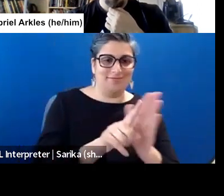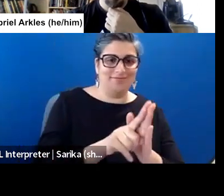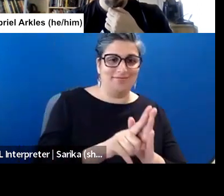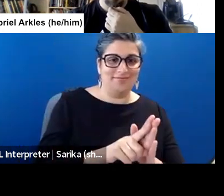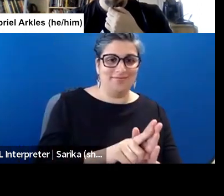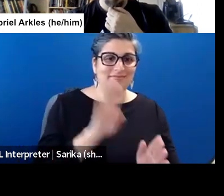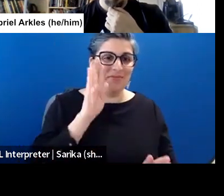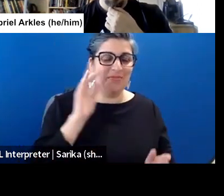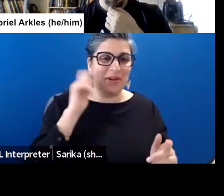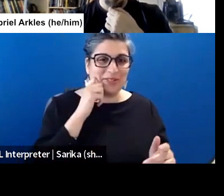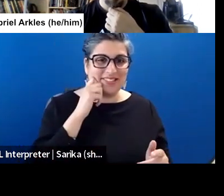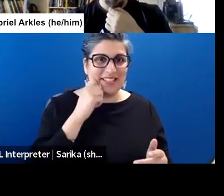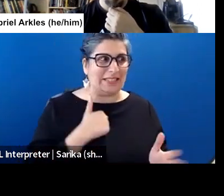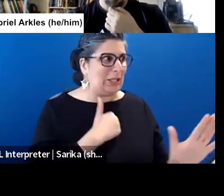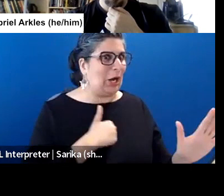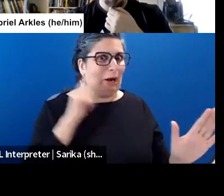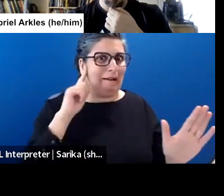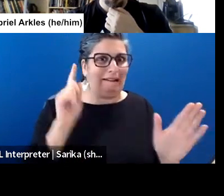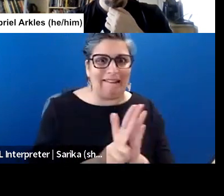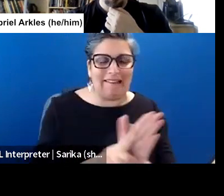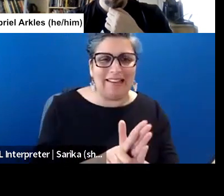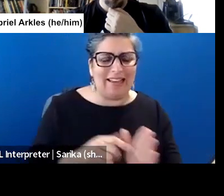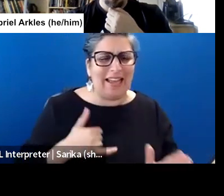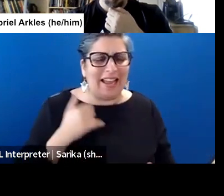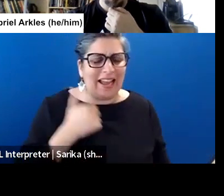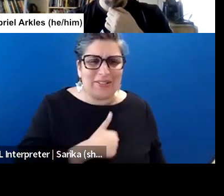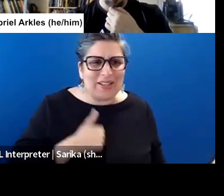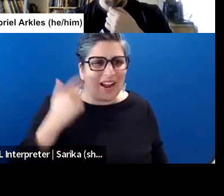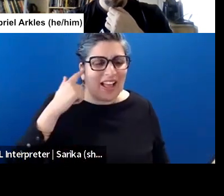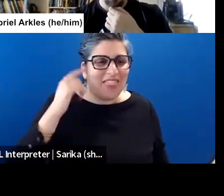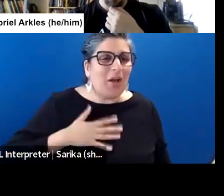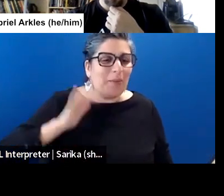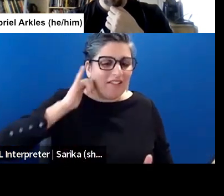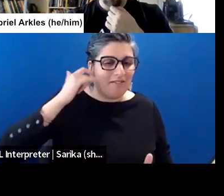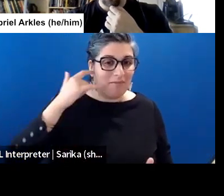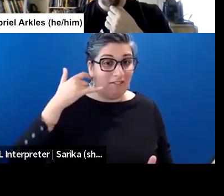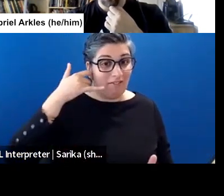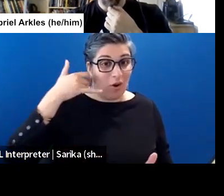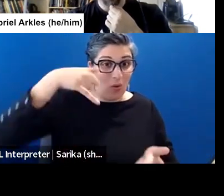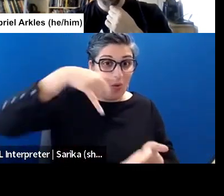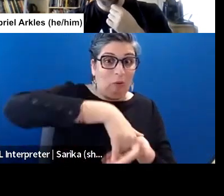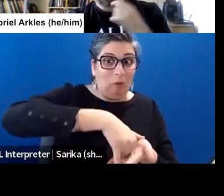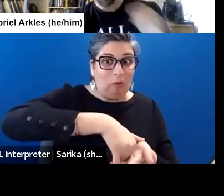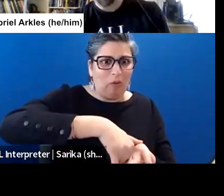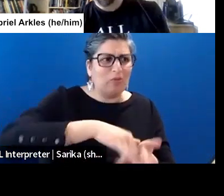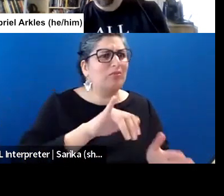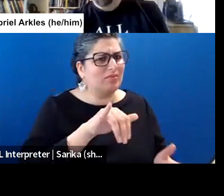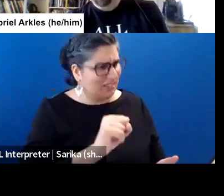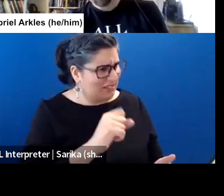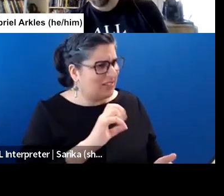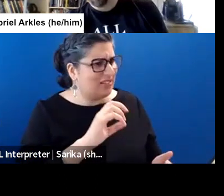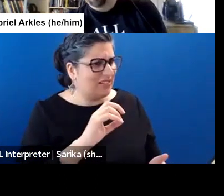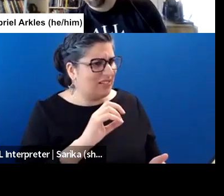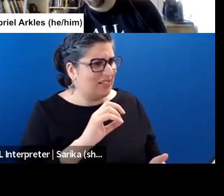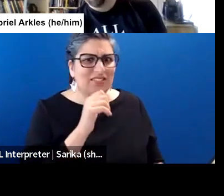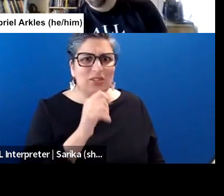sorry. I thought I had my phone on Do Not Disturb. I'm very sorry. It is on Do Not Disturb, but somehow it comes through